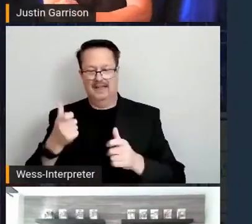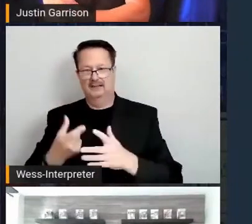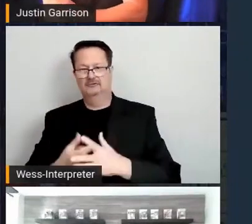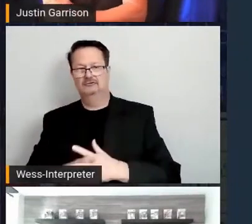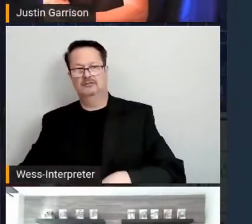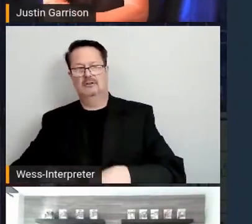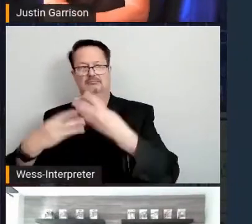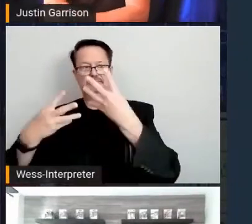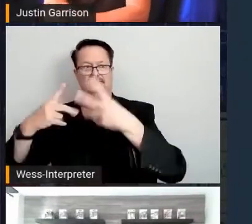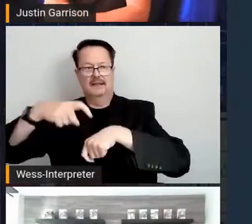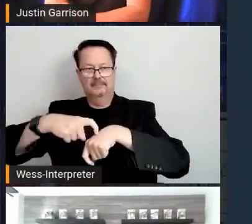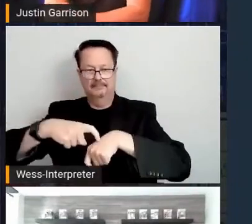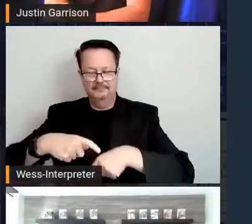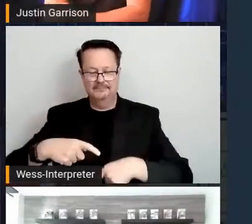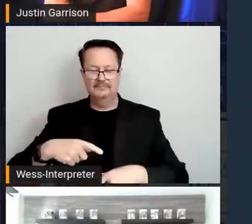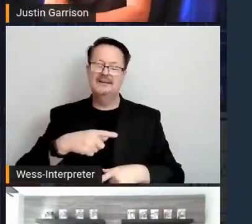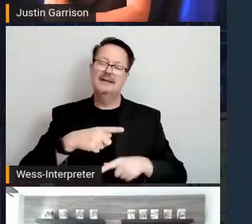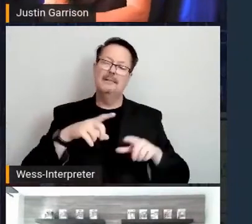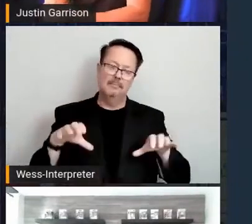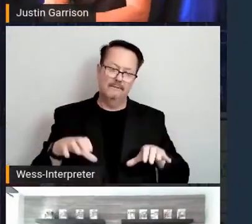time? Well, performance